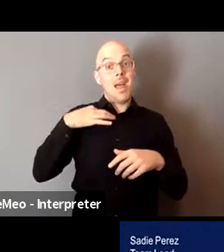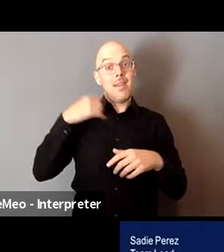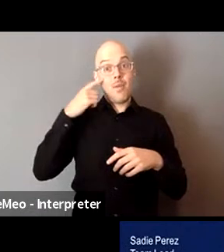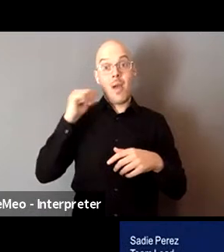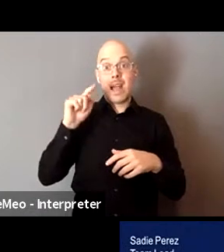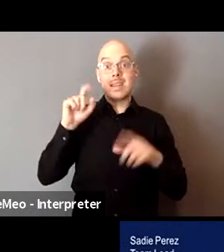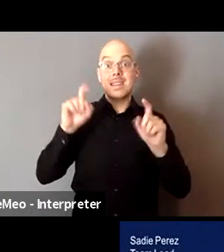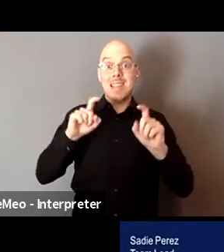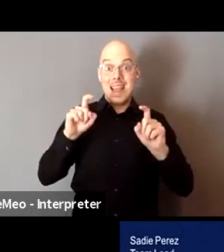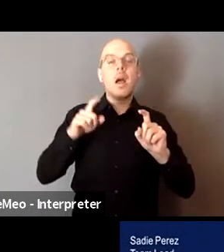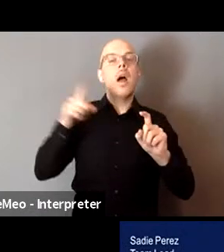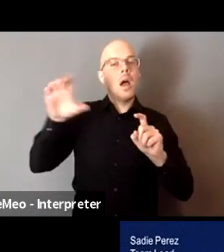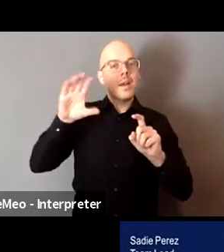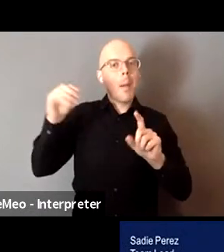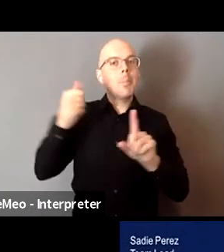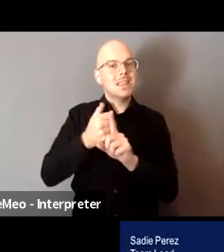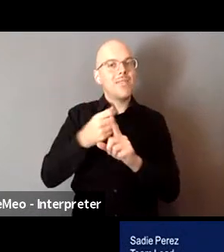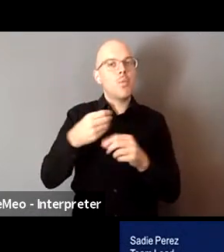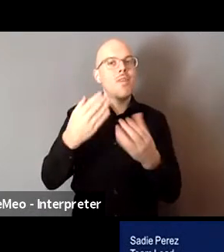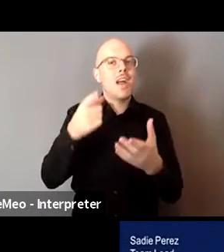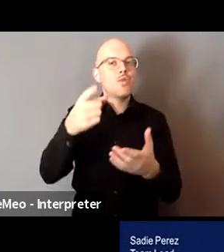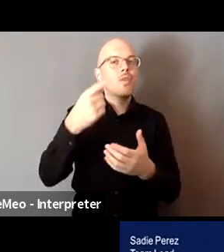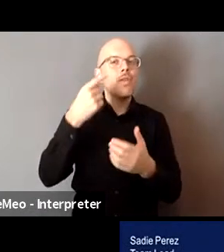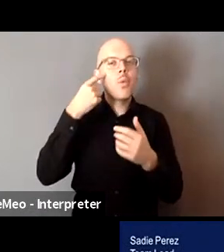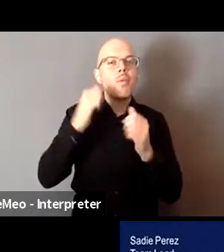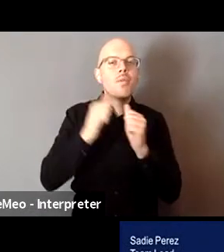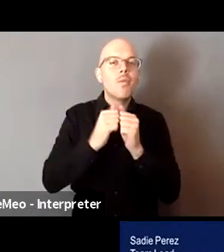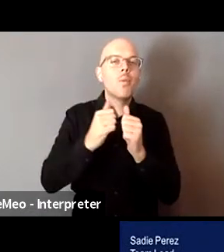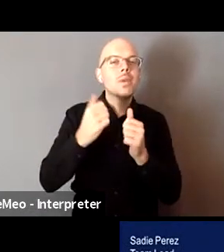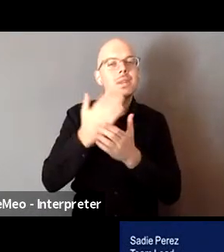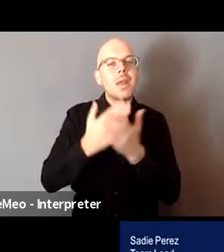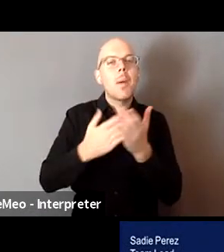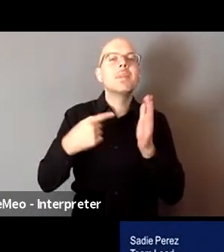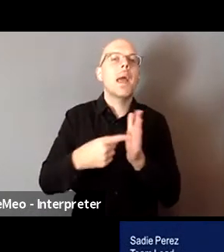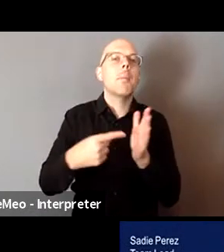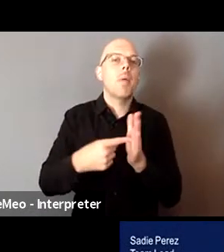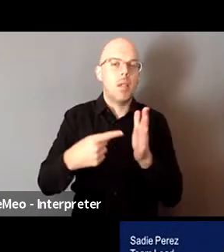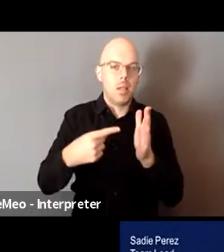Okay. So I have another question.